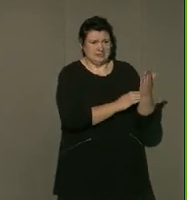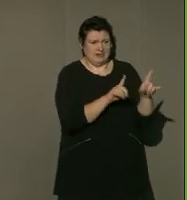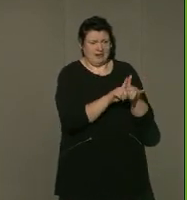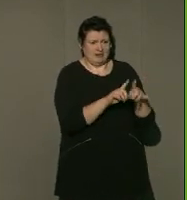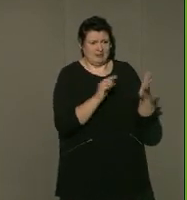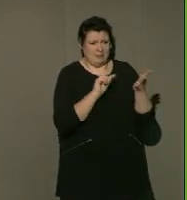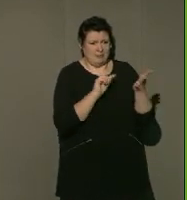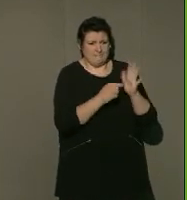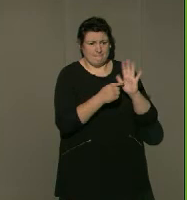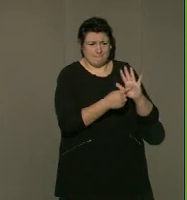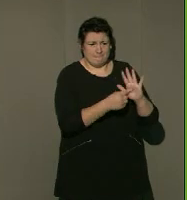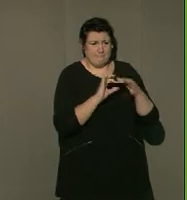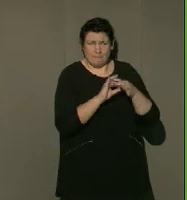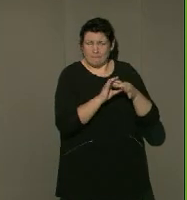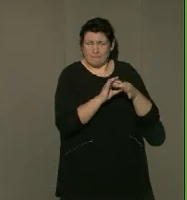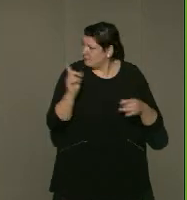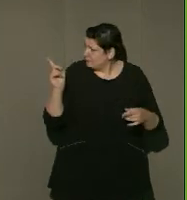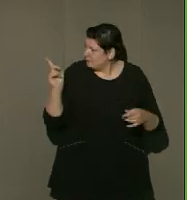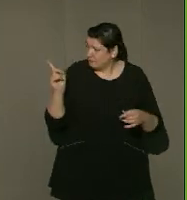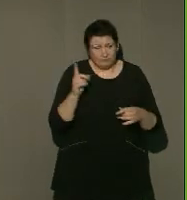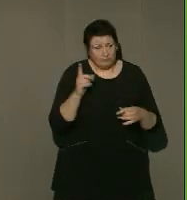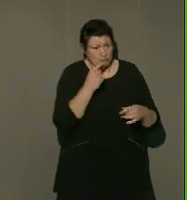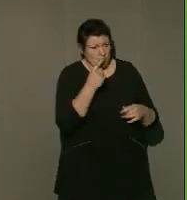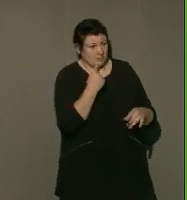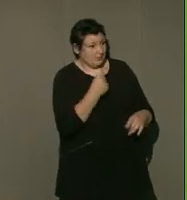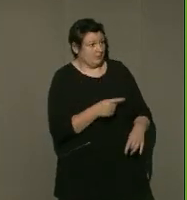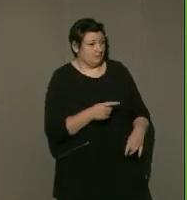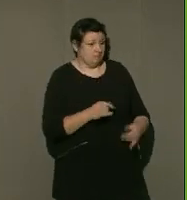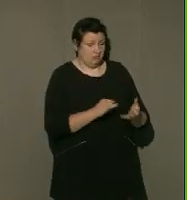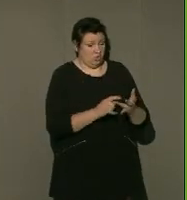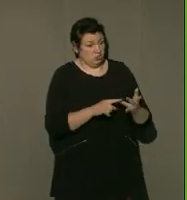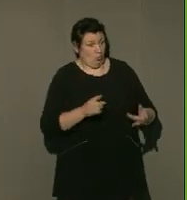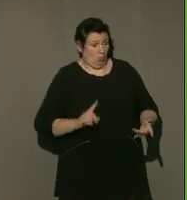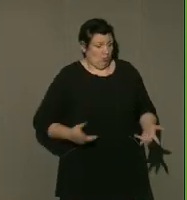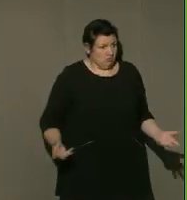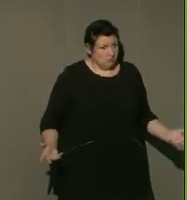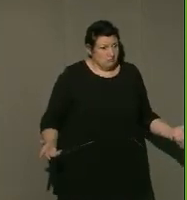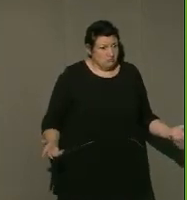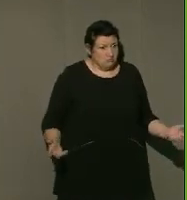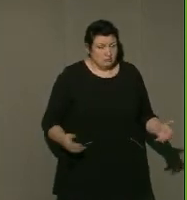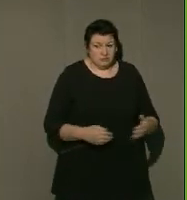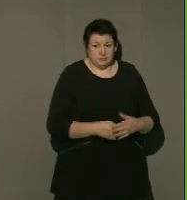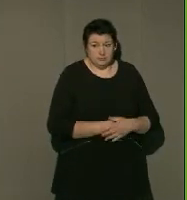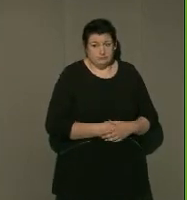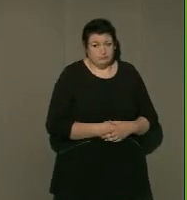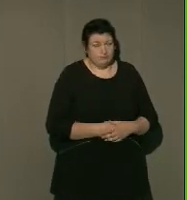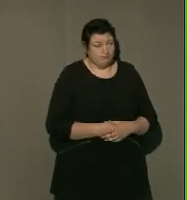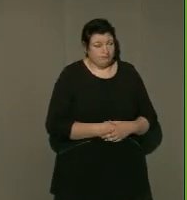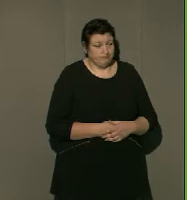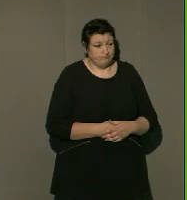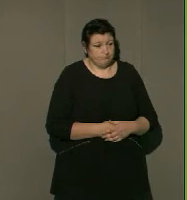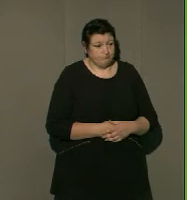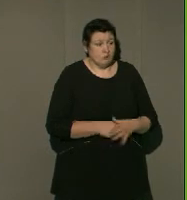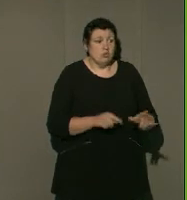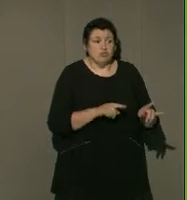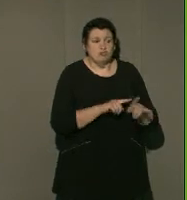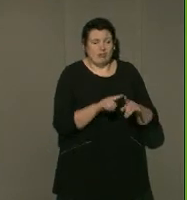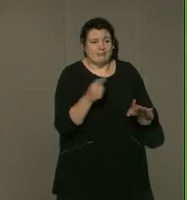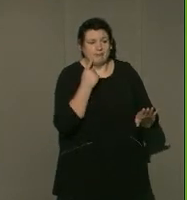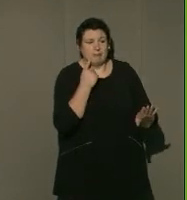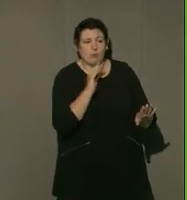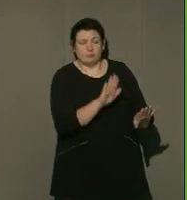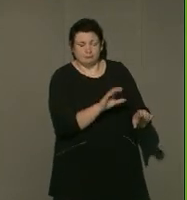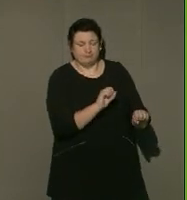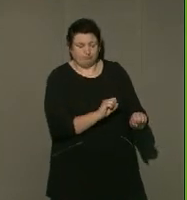who probably are asking themselves, so what? I'll try and make it as simple as I can.